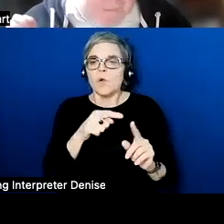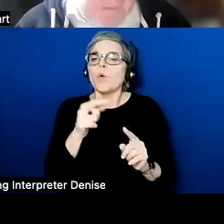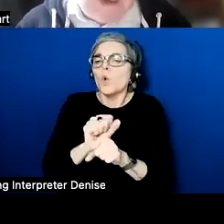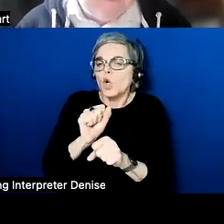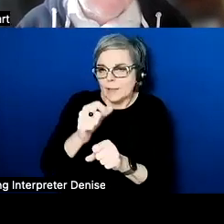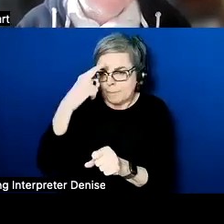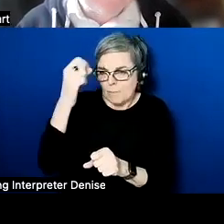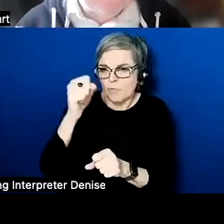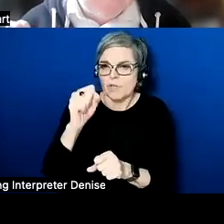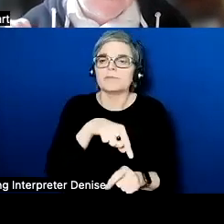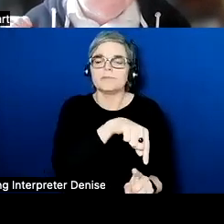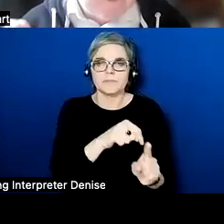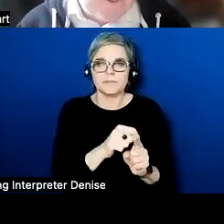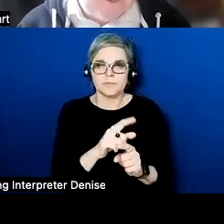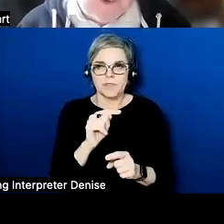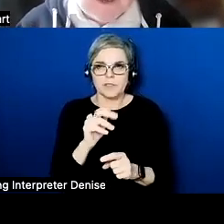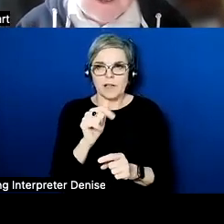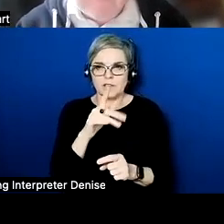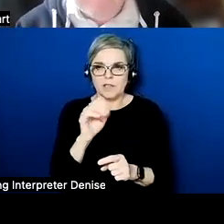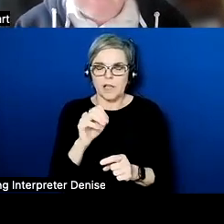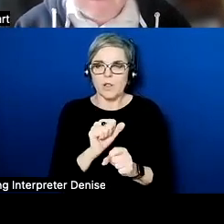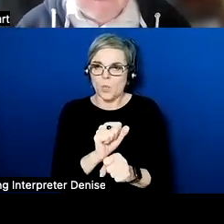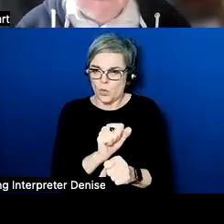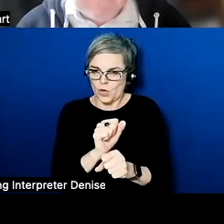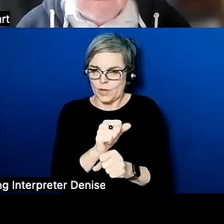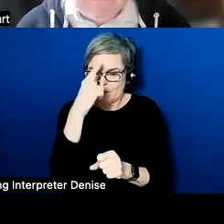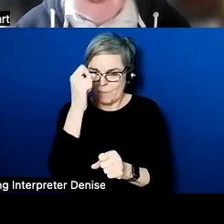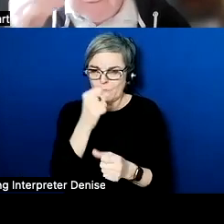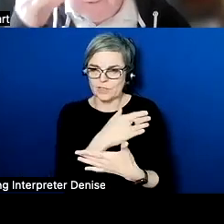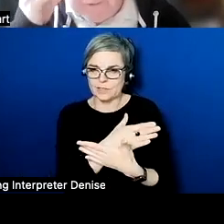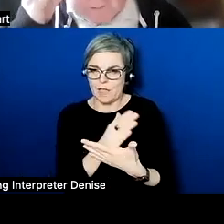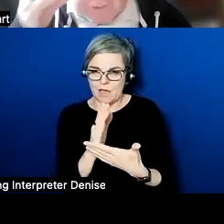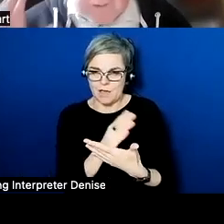is a fabulous tool. And again, it's